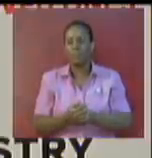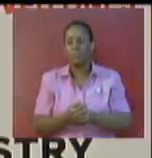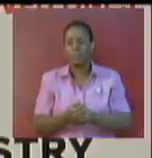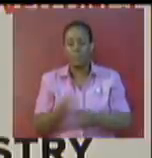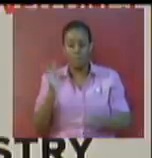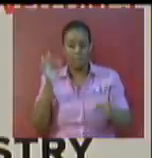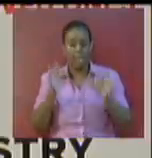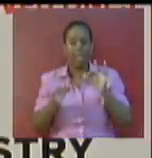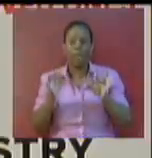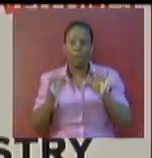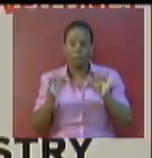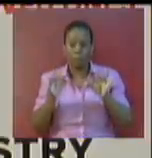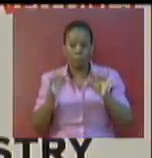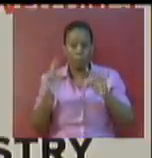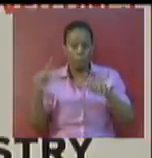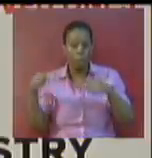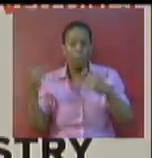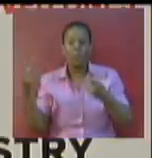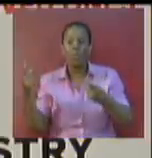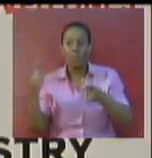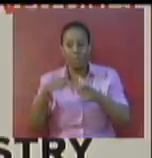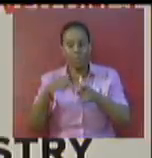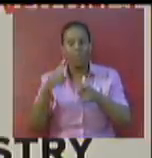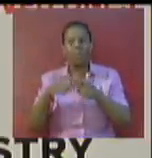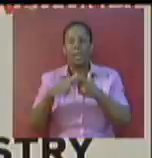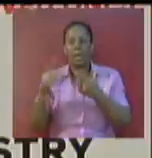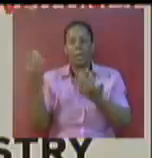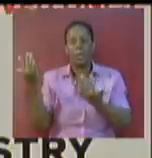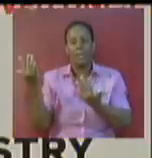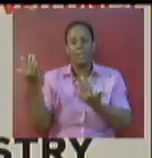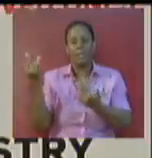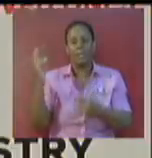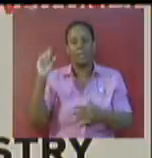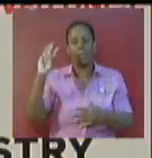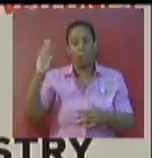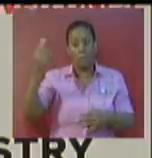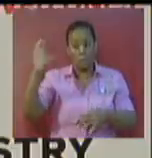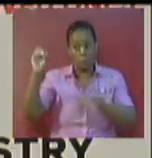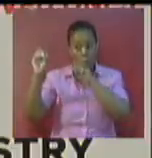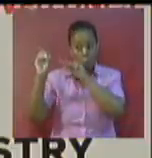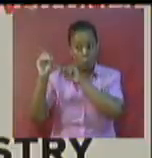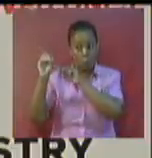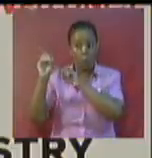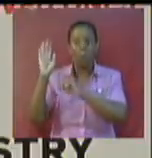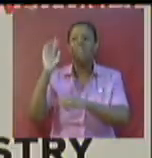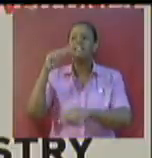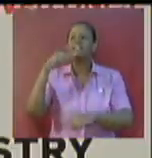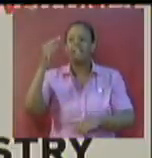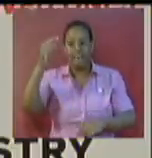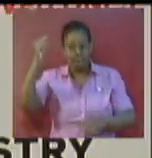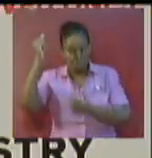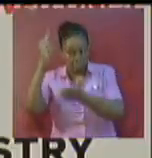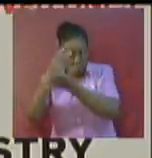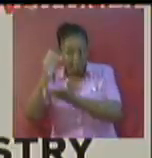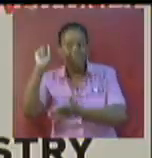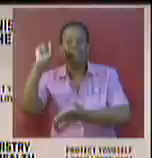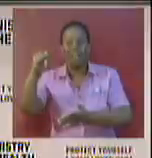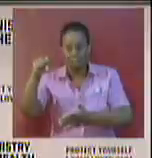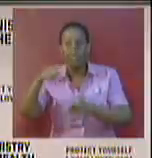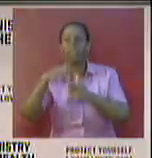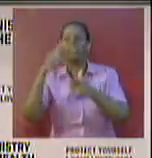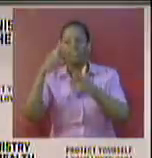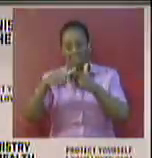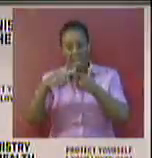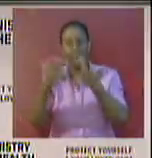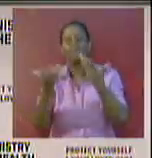facility and is approved by WHO, of course, we will get it through the COVAX as well. So we are looking at that vaccine as well. Thank you